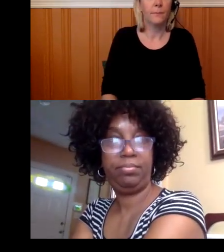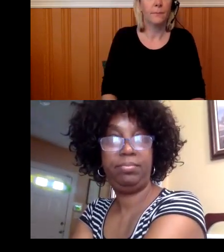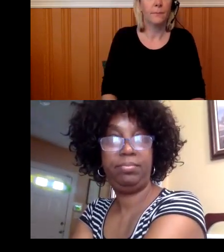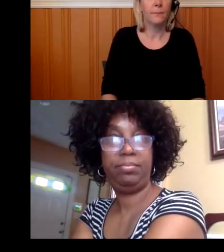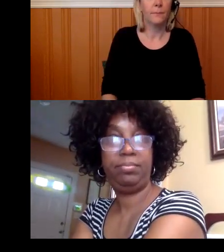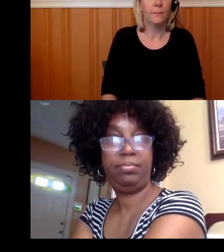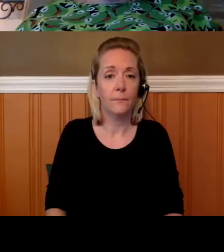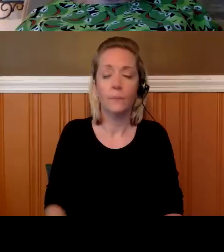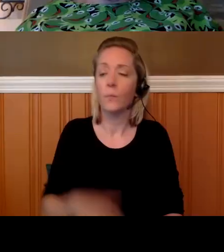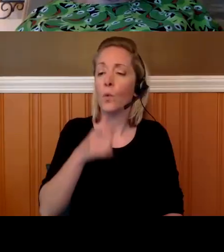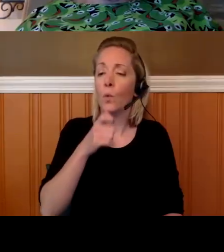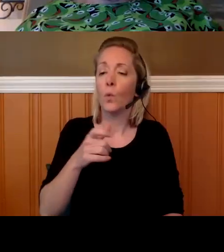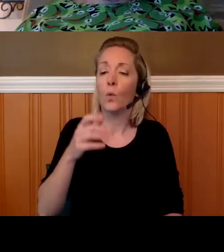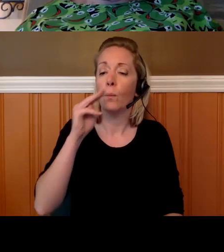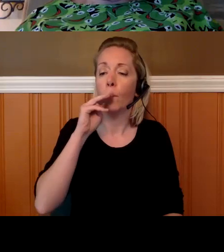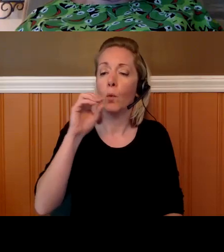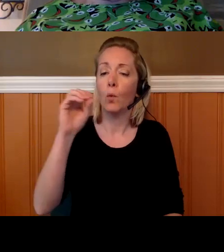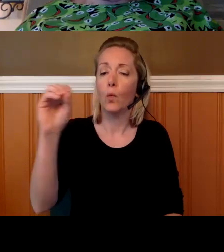Who says moo?